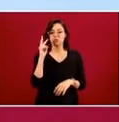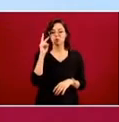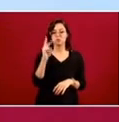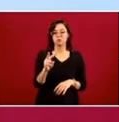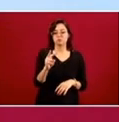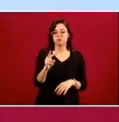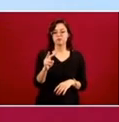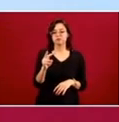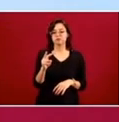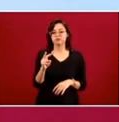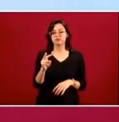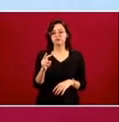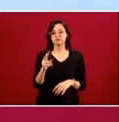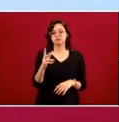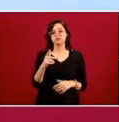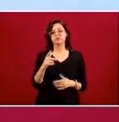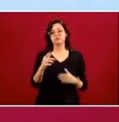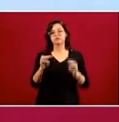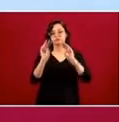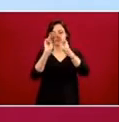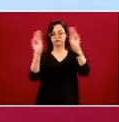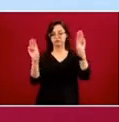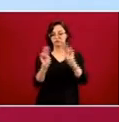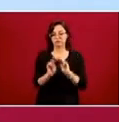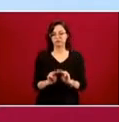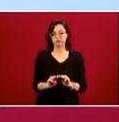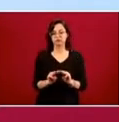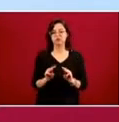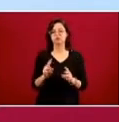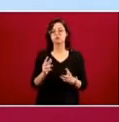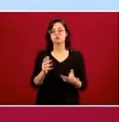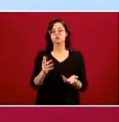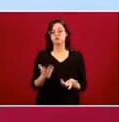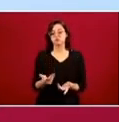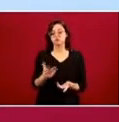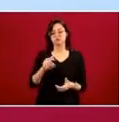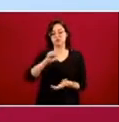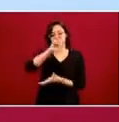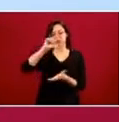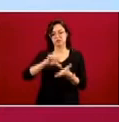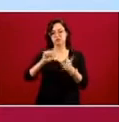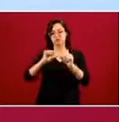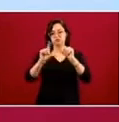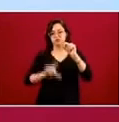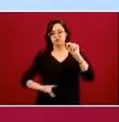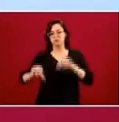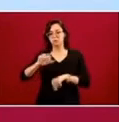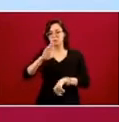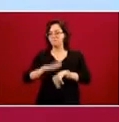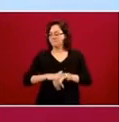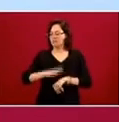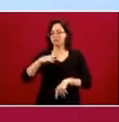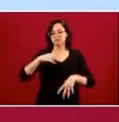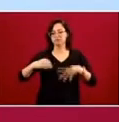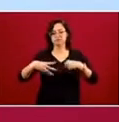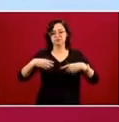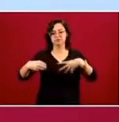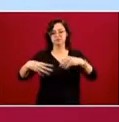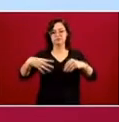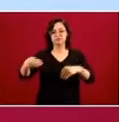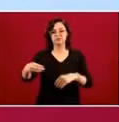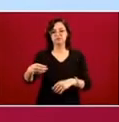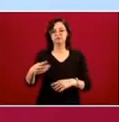when it comes to the virus presenting severe complications. Now we have the distribution per state in Mexico. As we can see, the Mexico